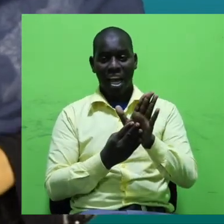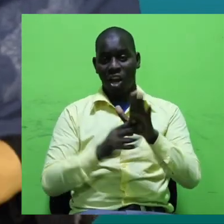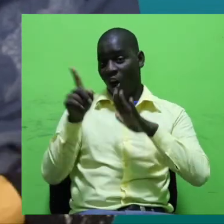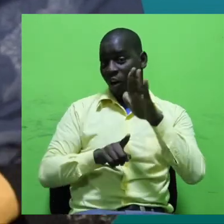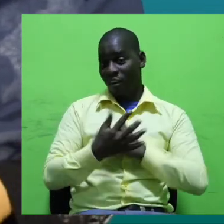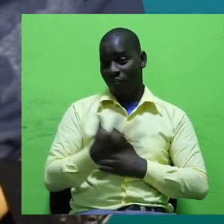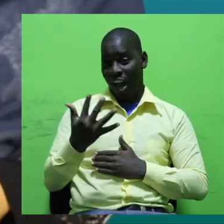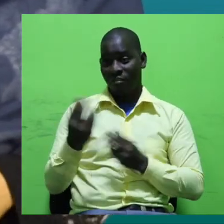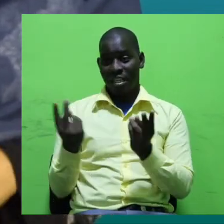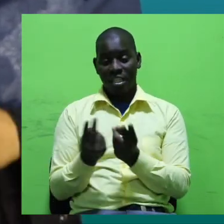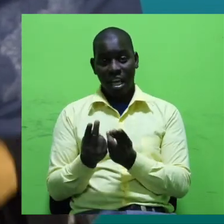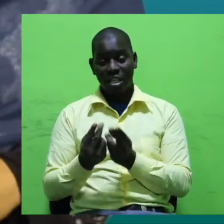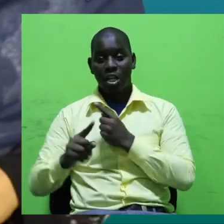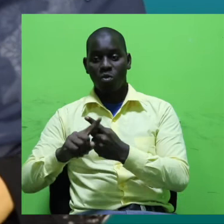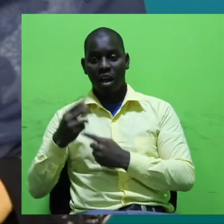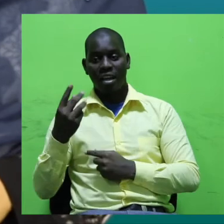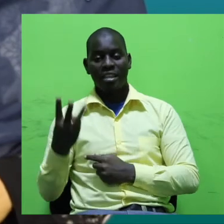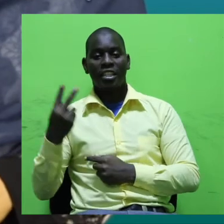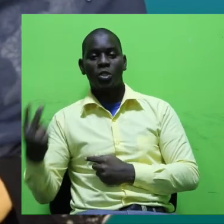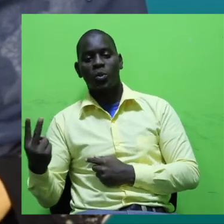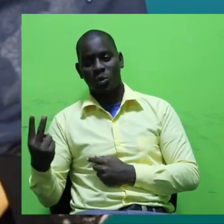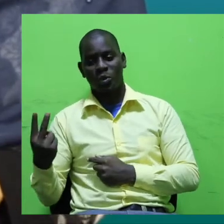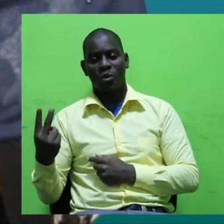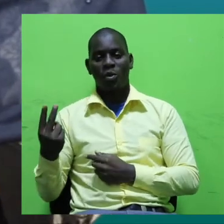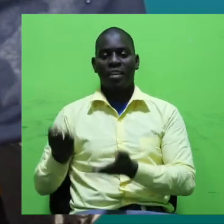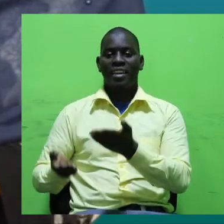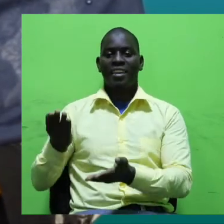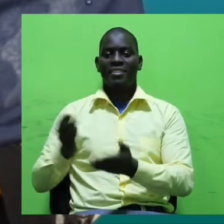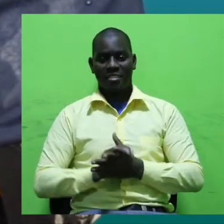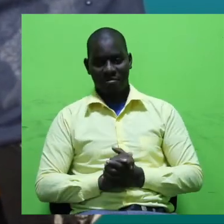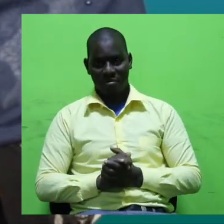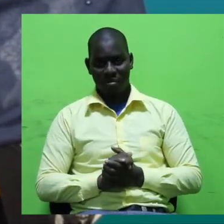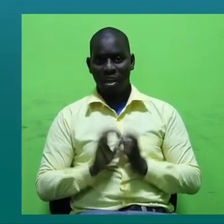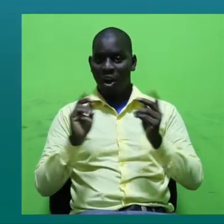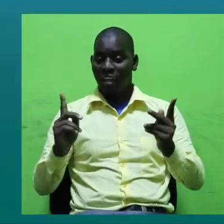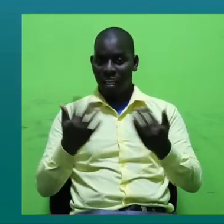as an exercise, convert these degrees Celsius into degrees Fahrenheit.